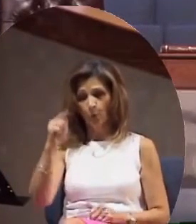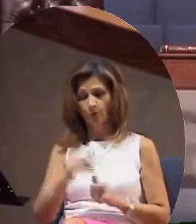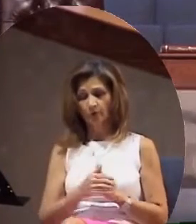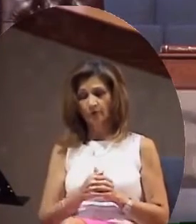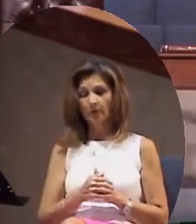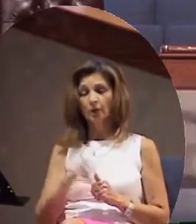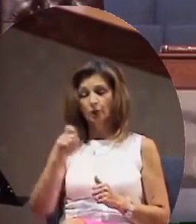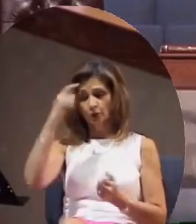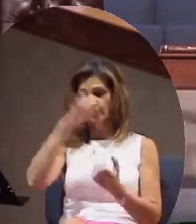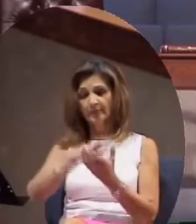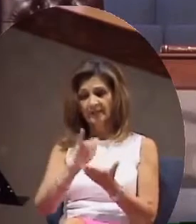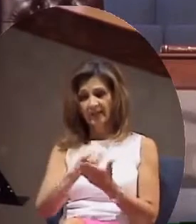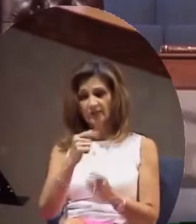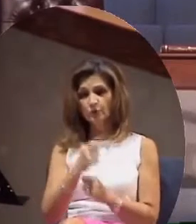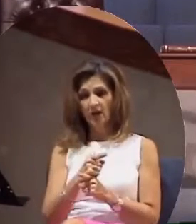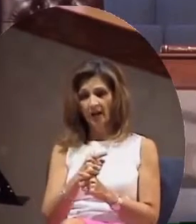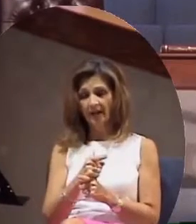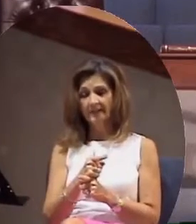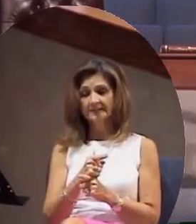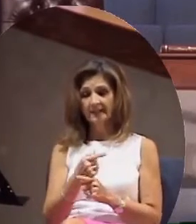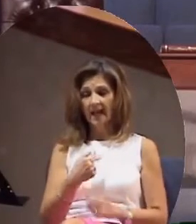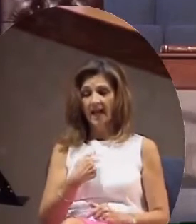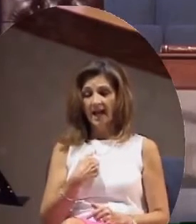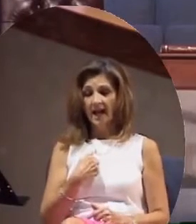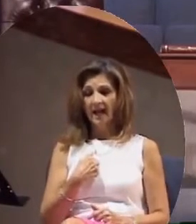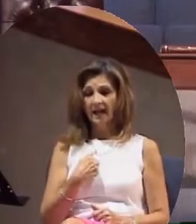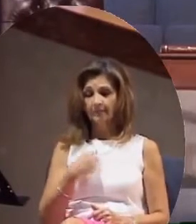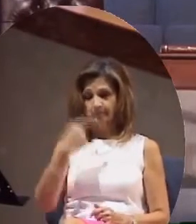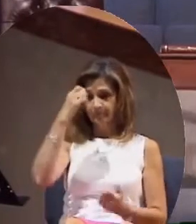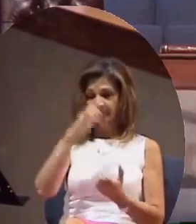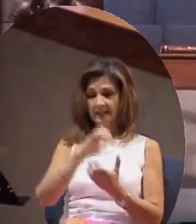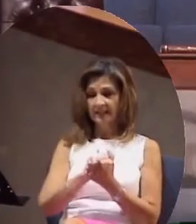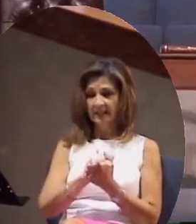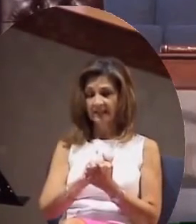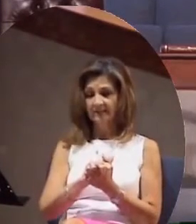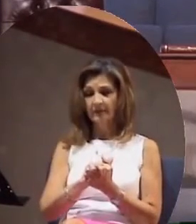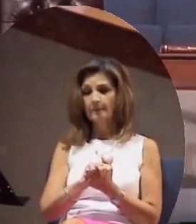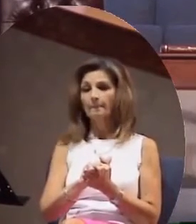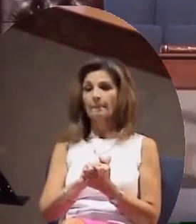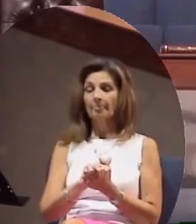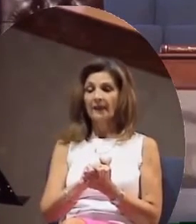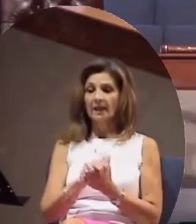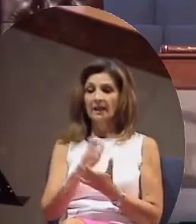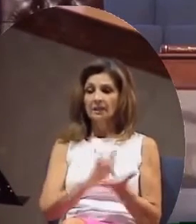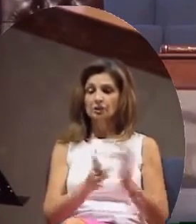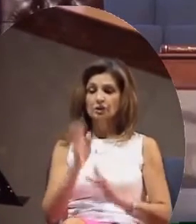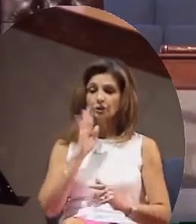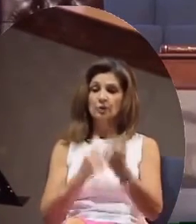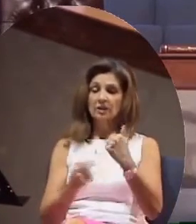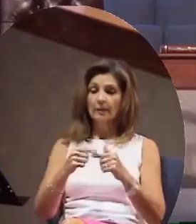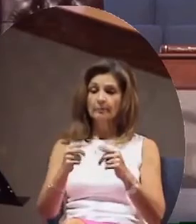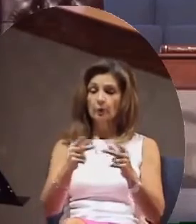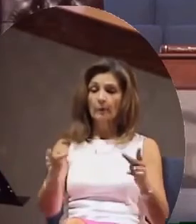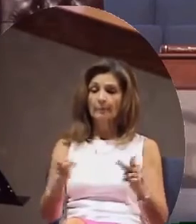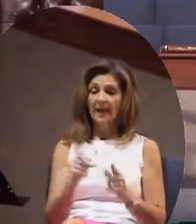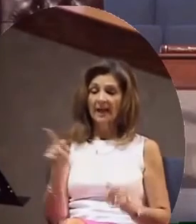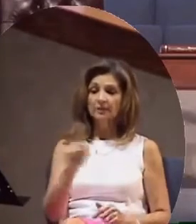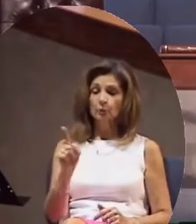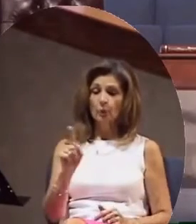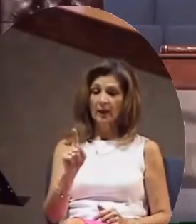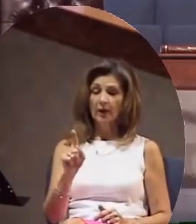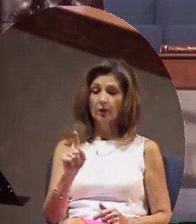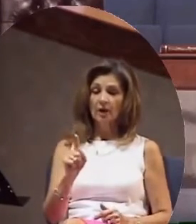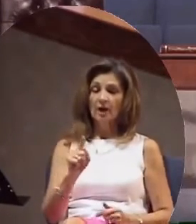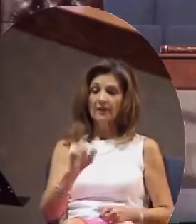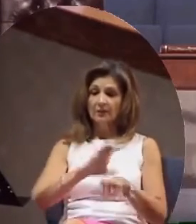better believe that's right. Amen. I'm convinced they show up where folks have a burden for souls. Let's look in the text. I want to give you